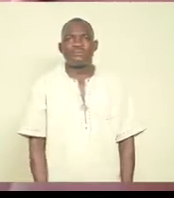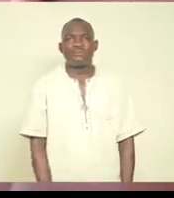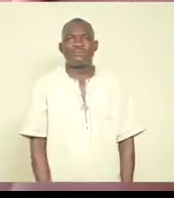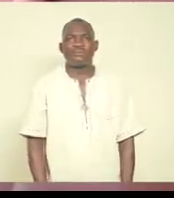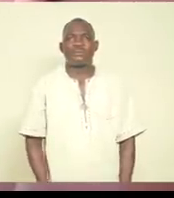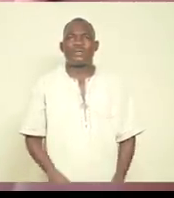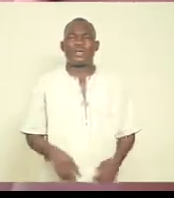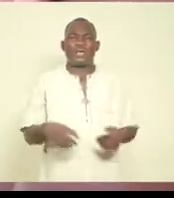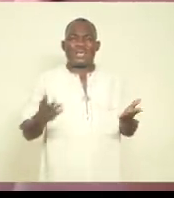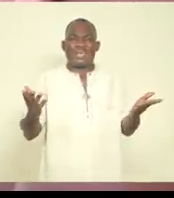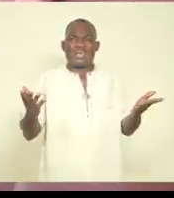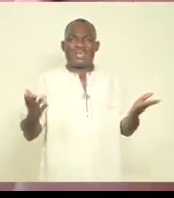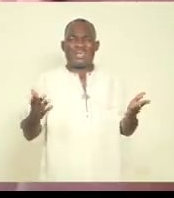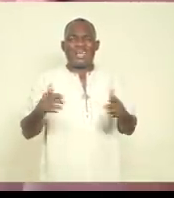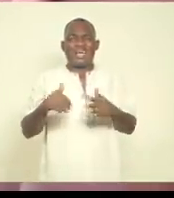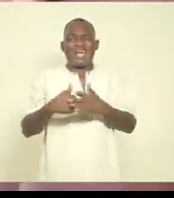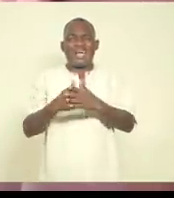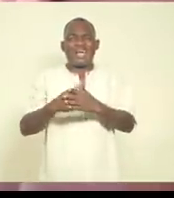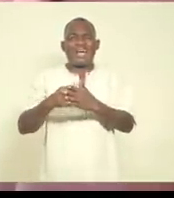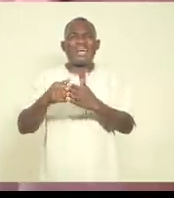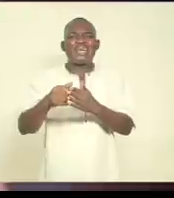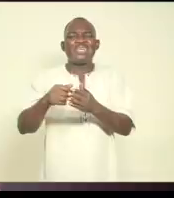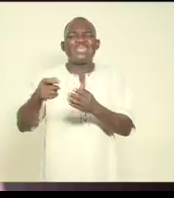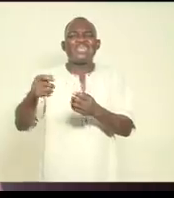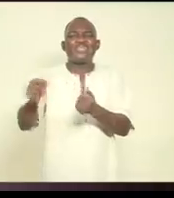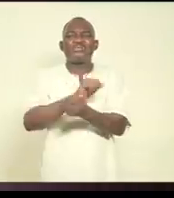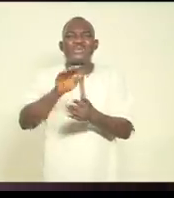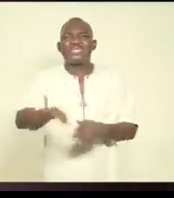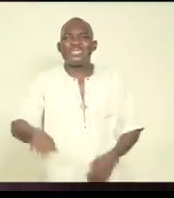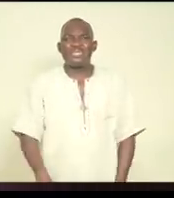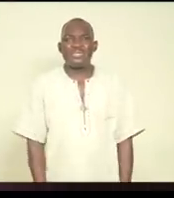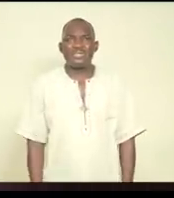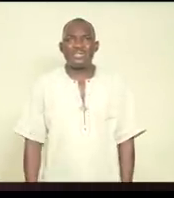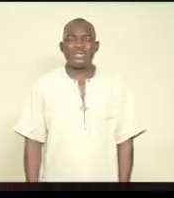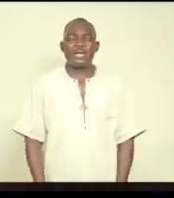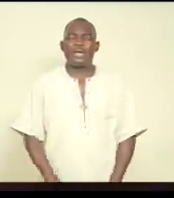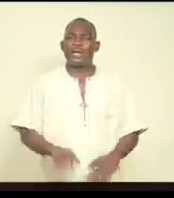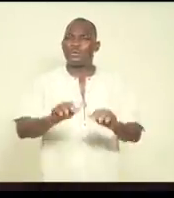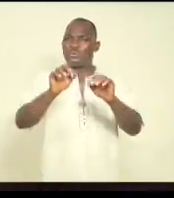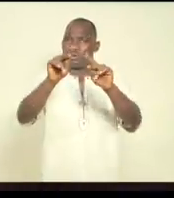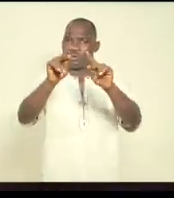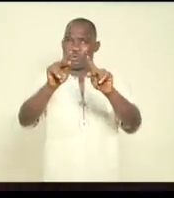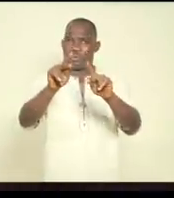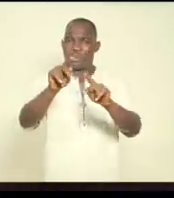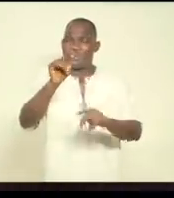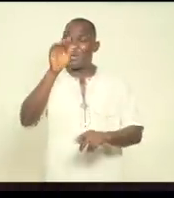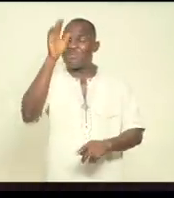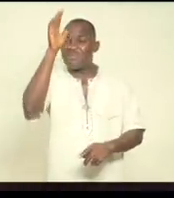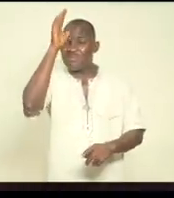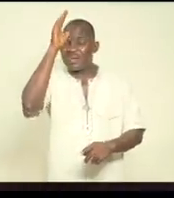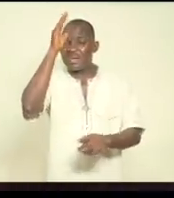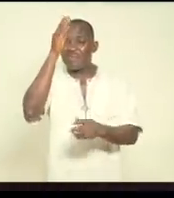Is it okay to scold a child? Yes. But what is not okay is for a father who constantly blames a